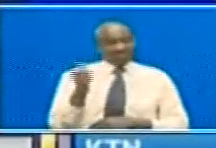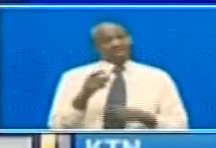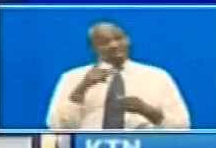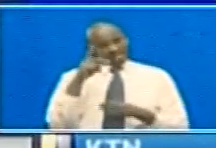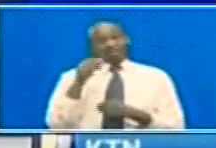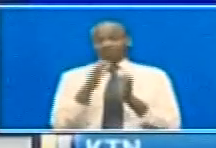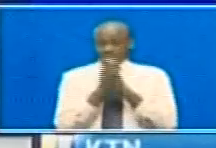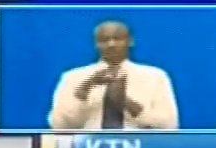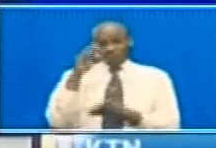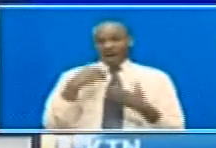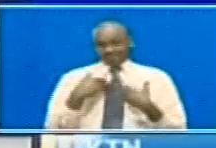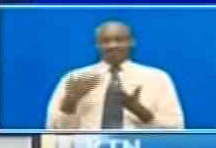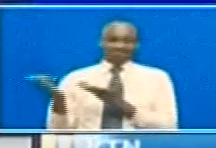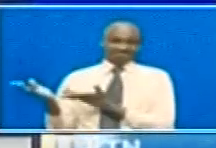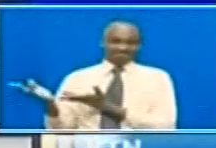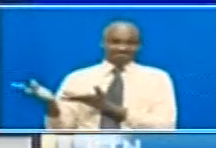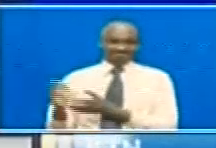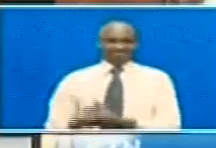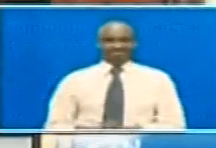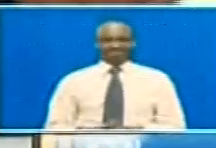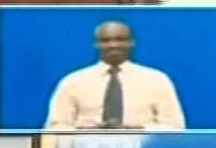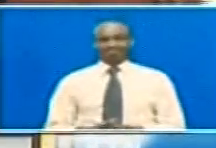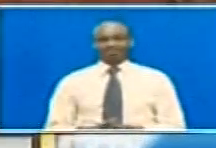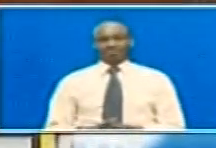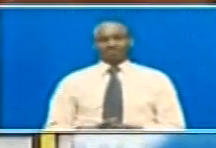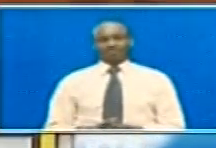KTN's Aaron Ochieng reports.